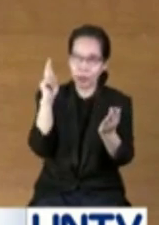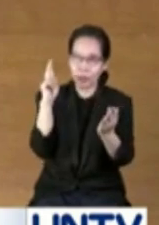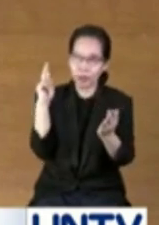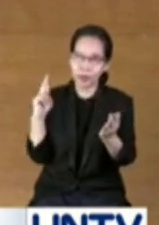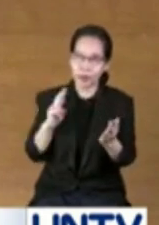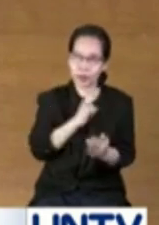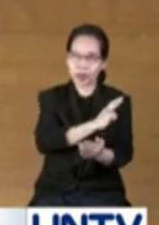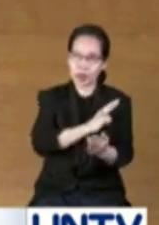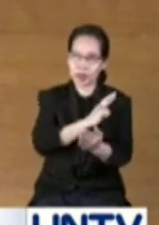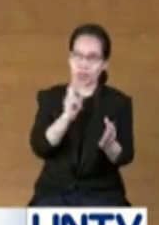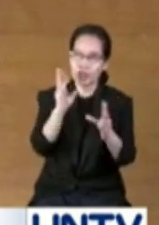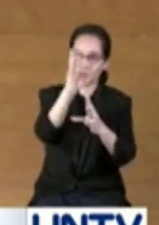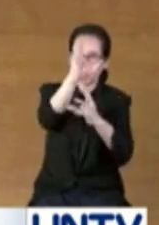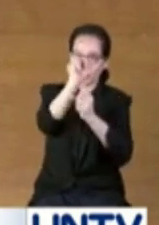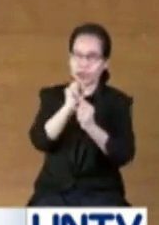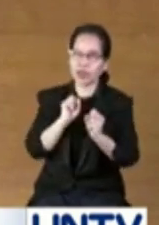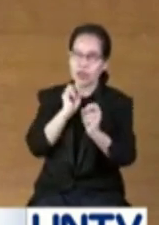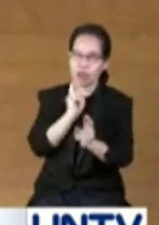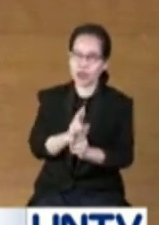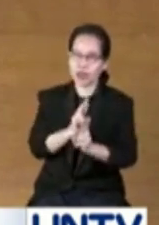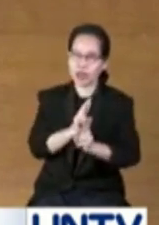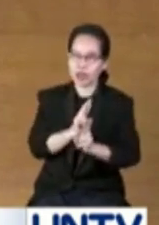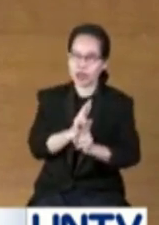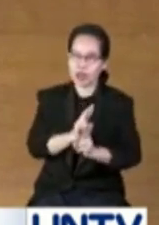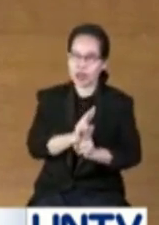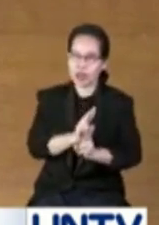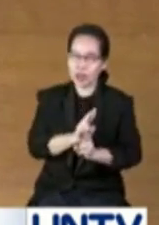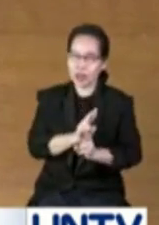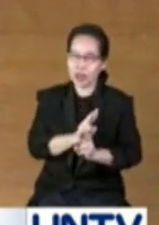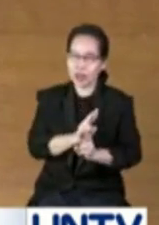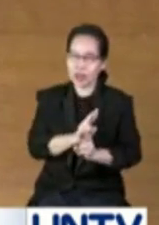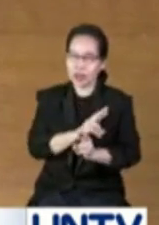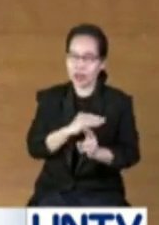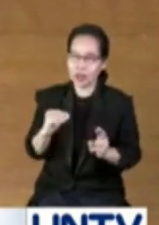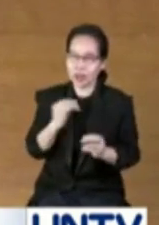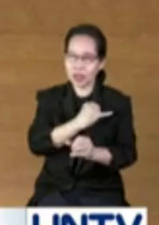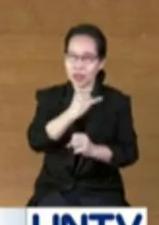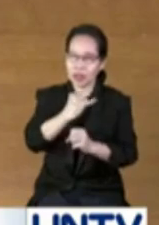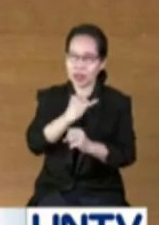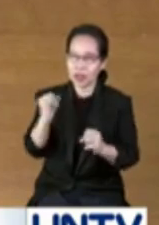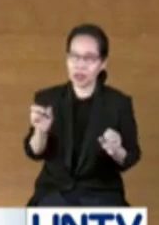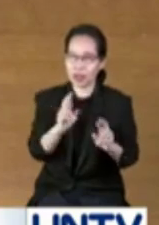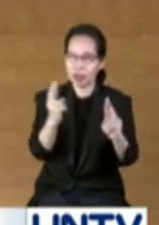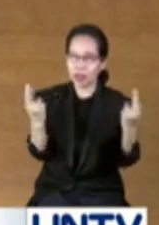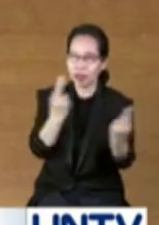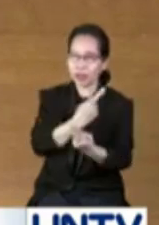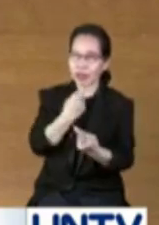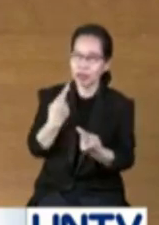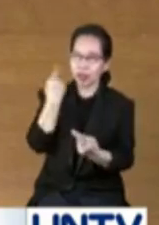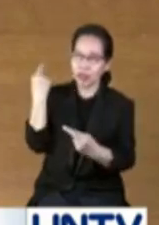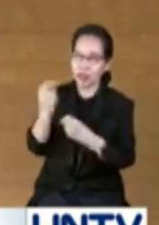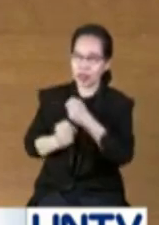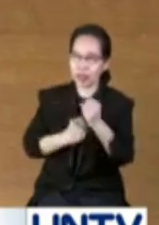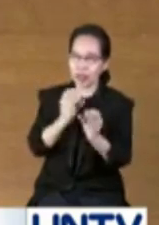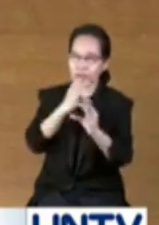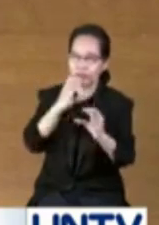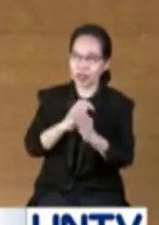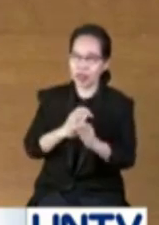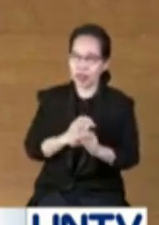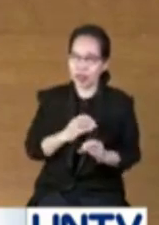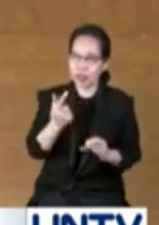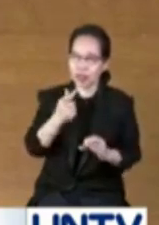reliable investment destination. Building on institutional reforms of recent years, we have created green lanes for